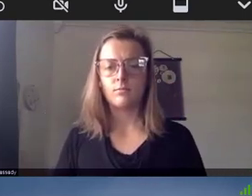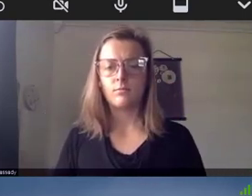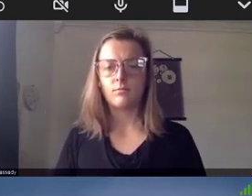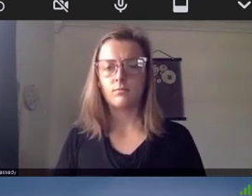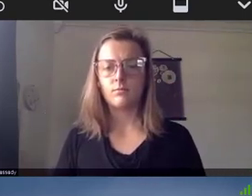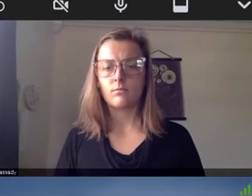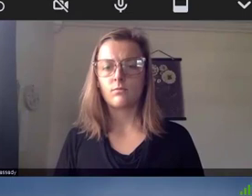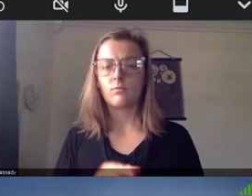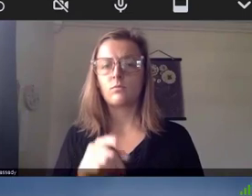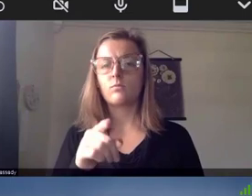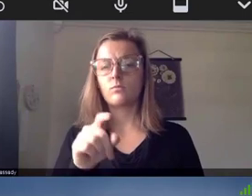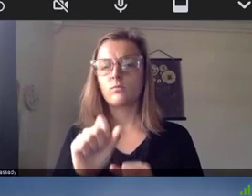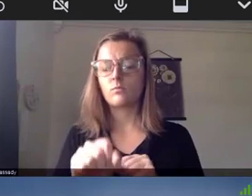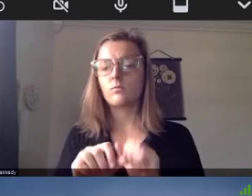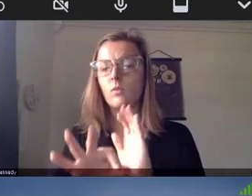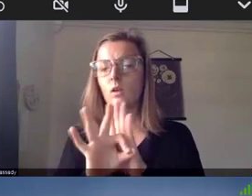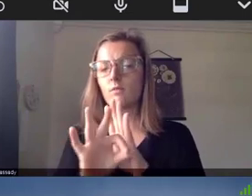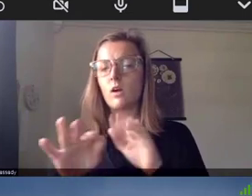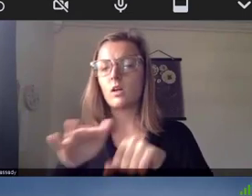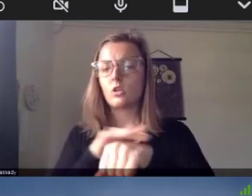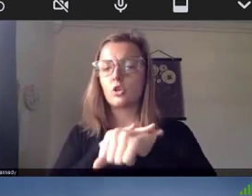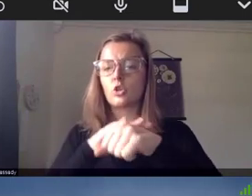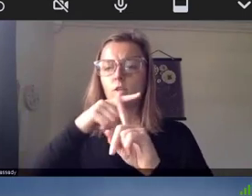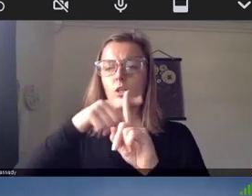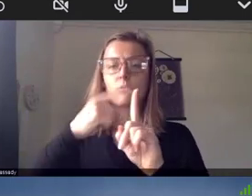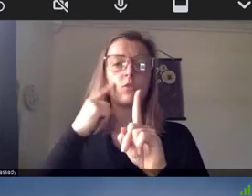on the wetted surface of the pipe.